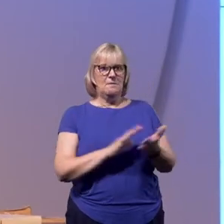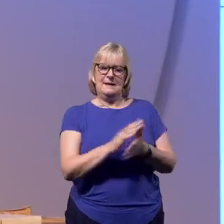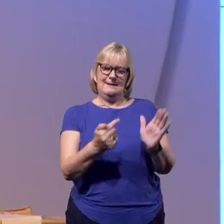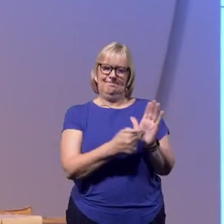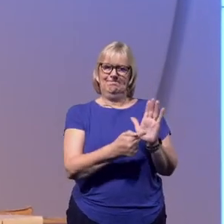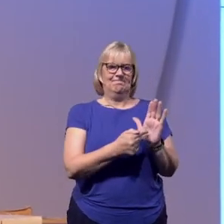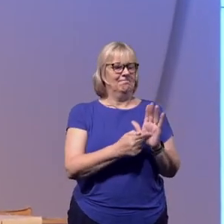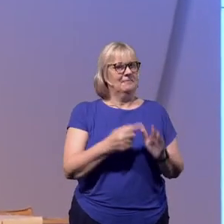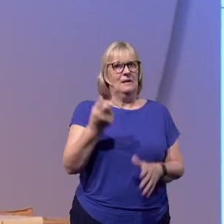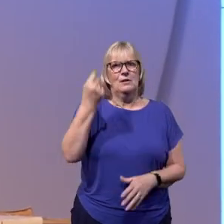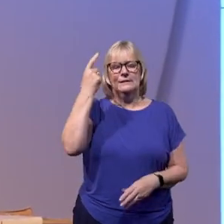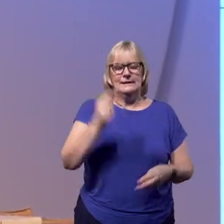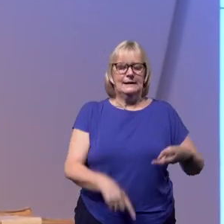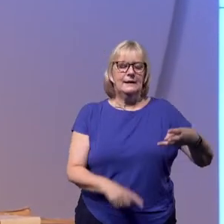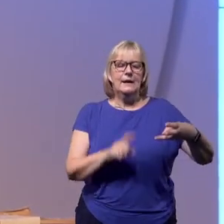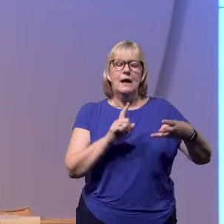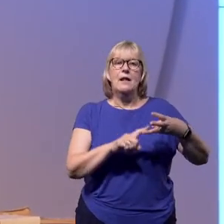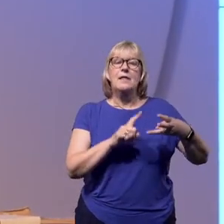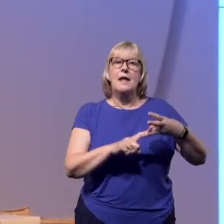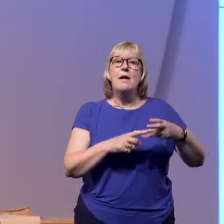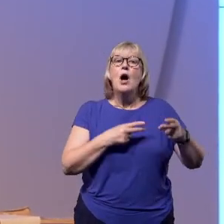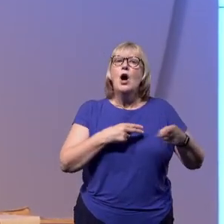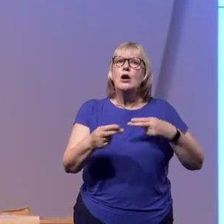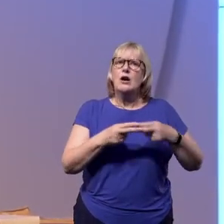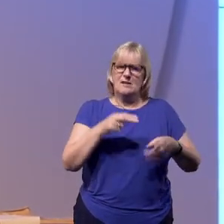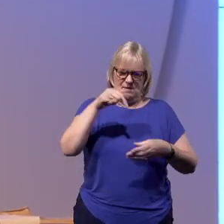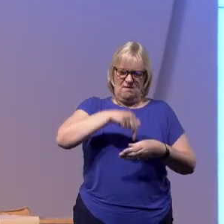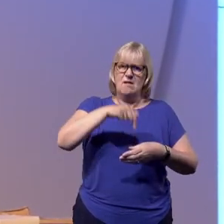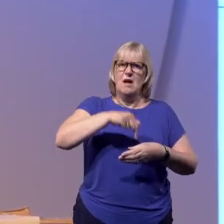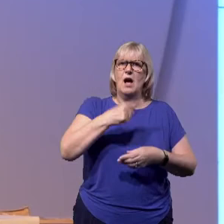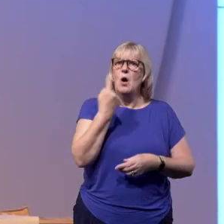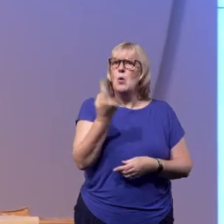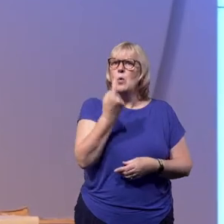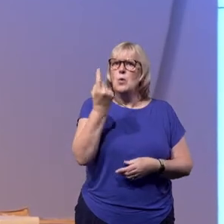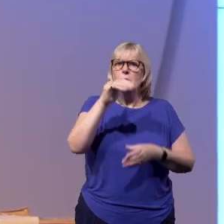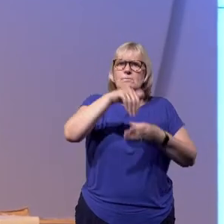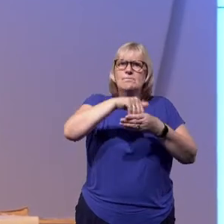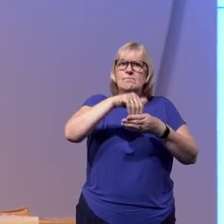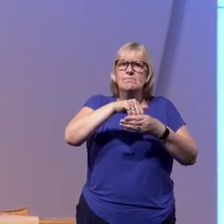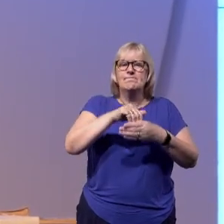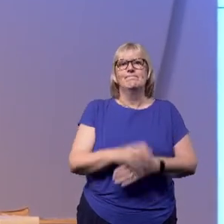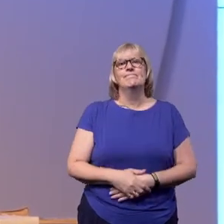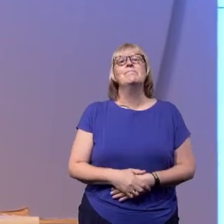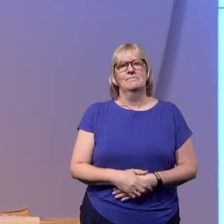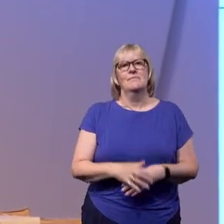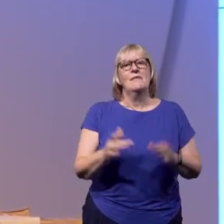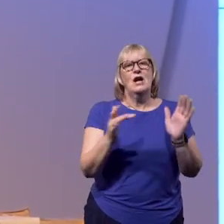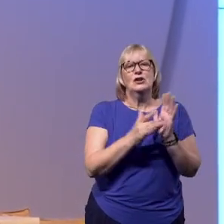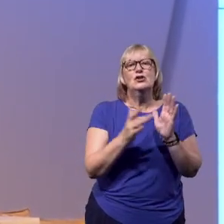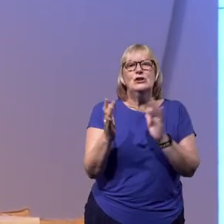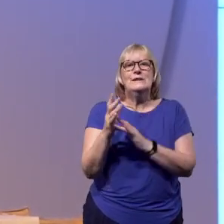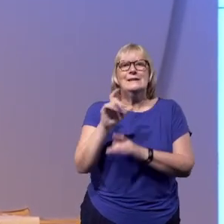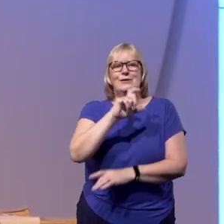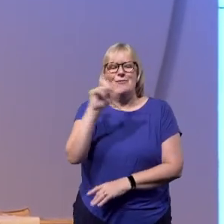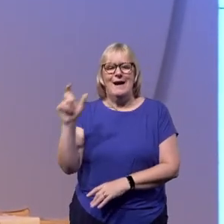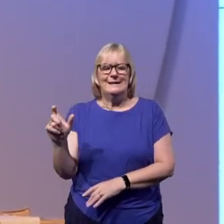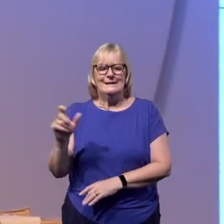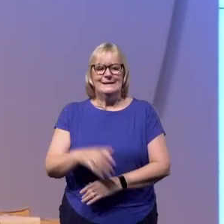question, who is the gospel about? Can we have a look down? Jesus Christ. So then I